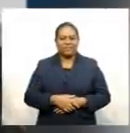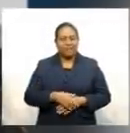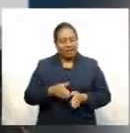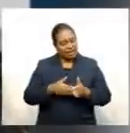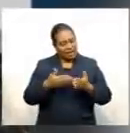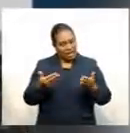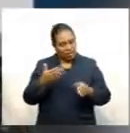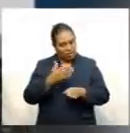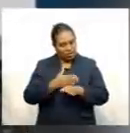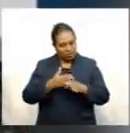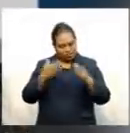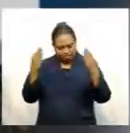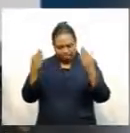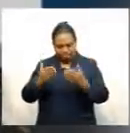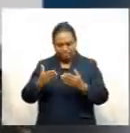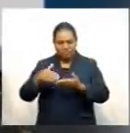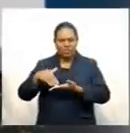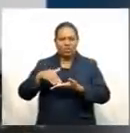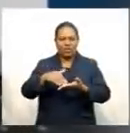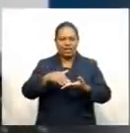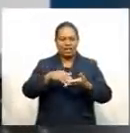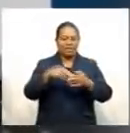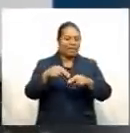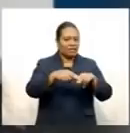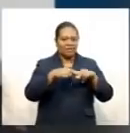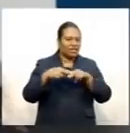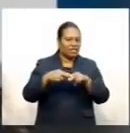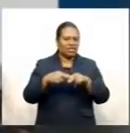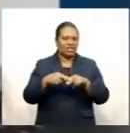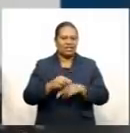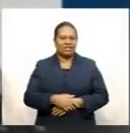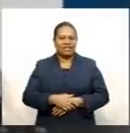to help Fiji win the second Olympic back-to-back.